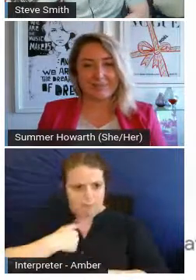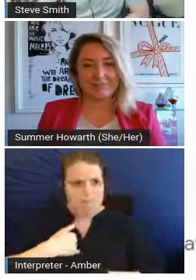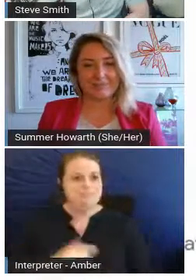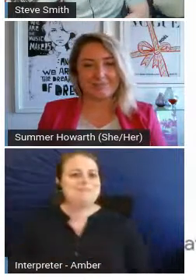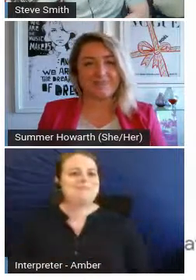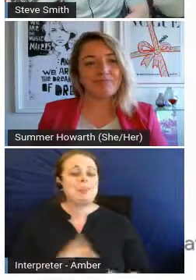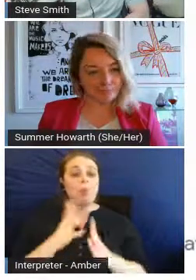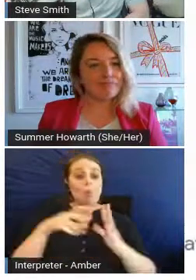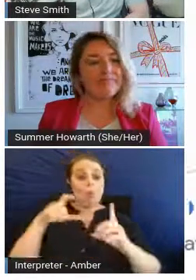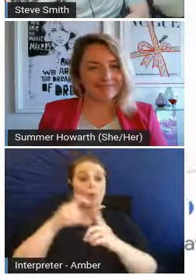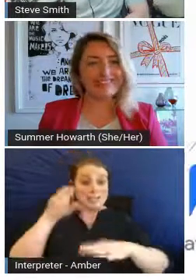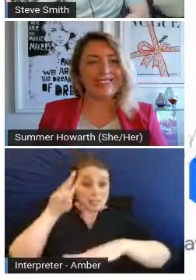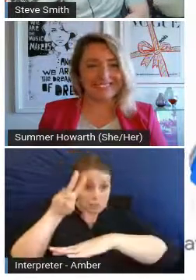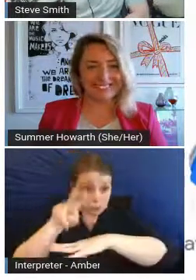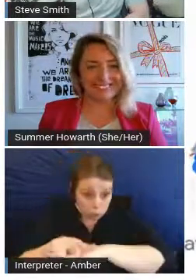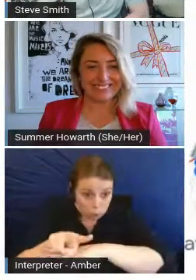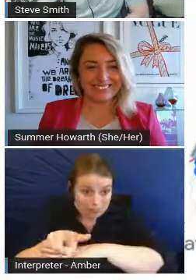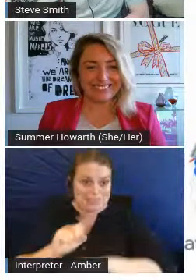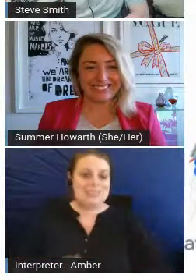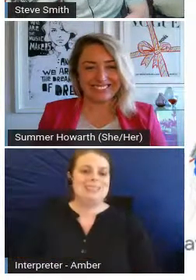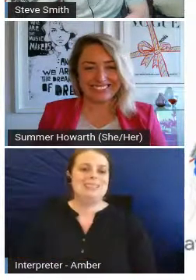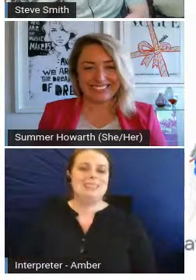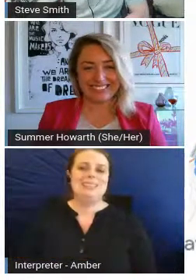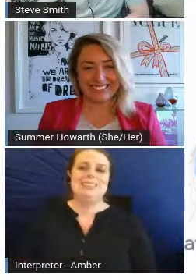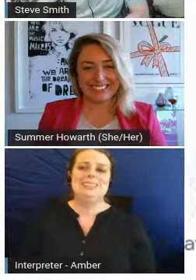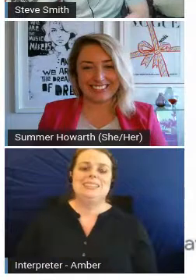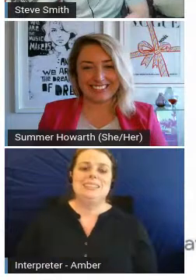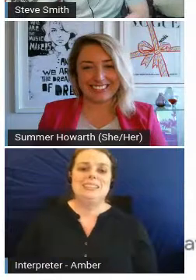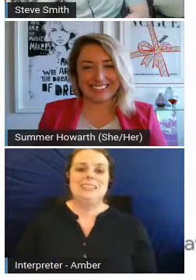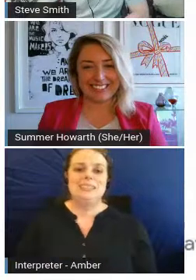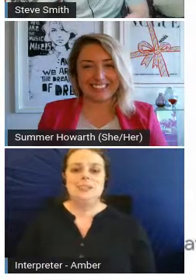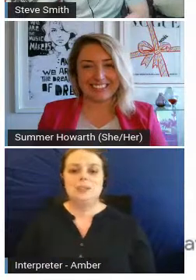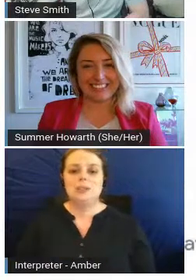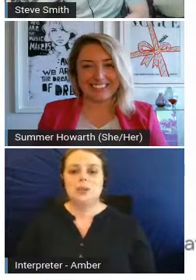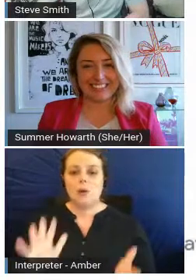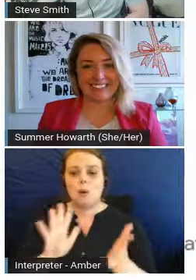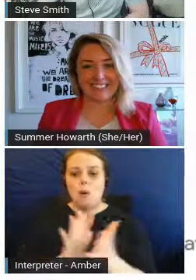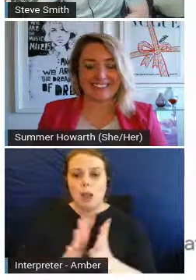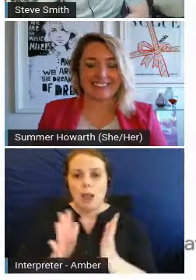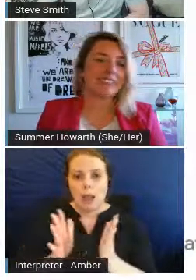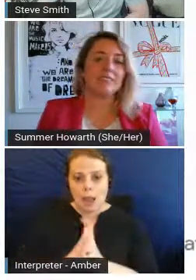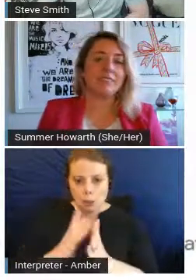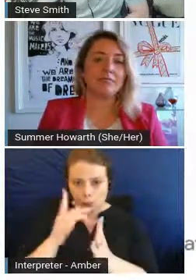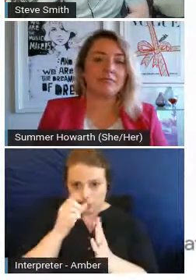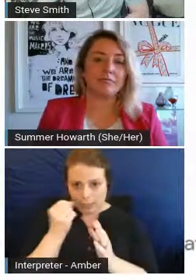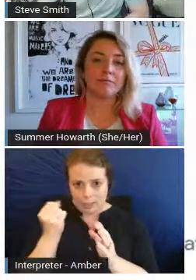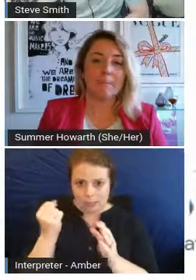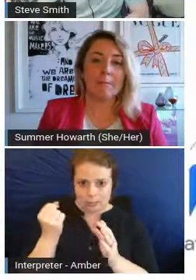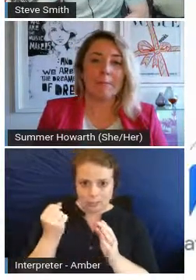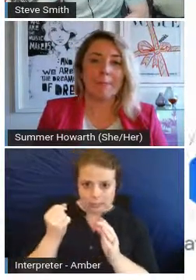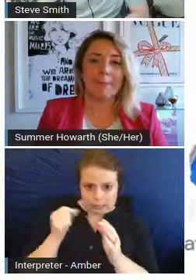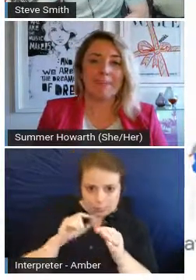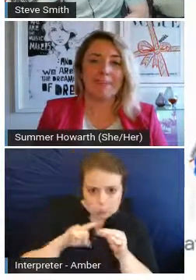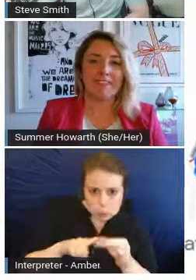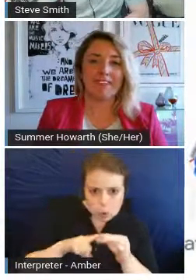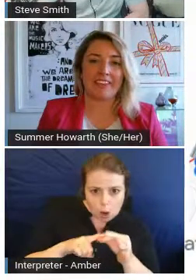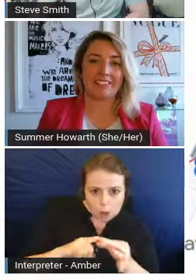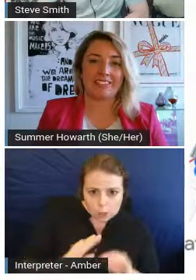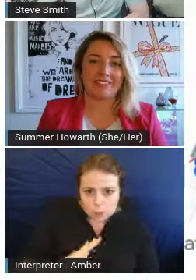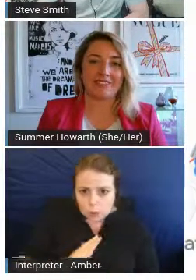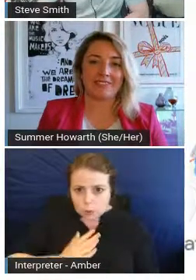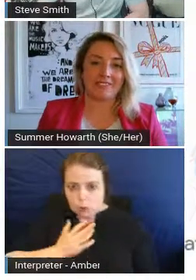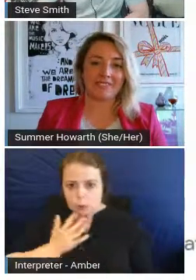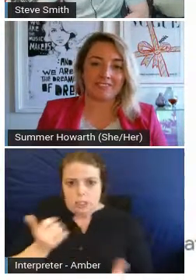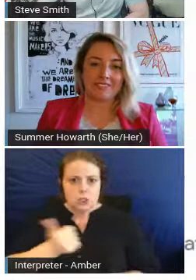weeks. So we're looking at how might we put inquiry, curiosity, and joy at the heart of our learning, and how might we empower